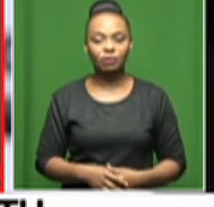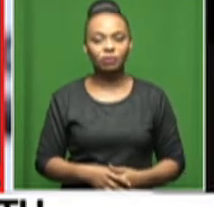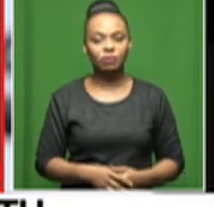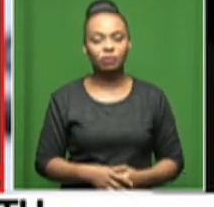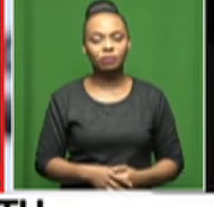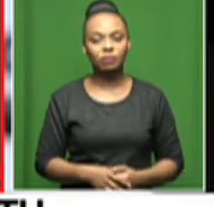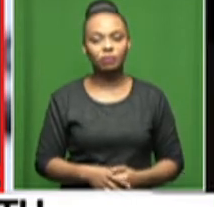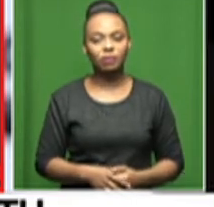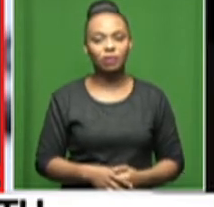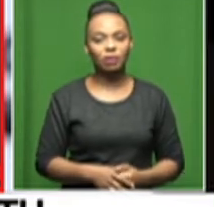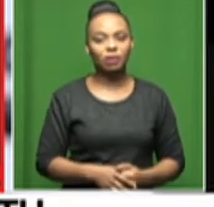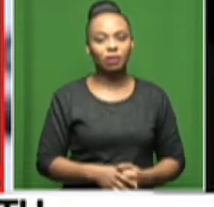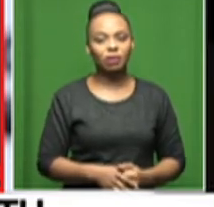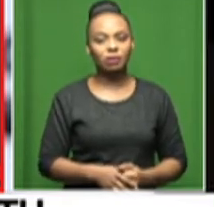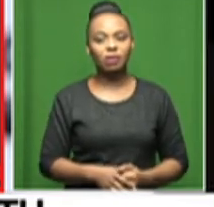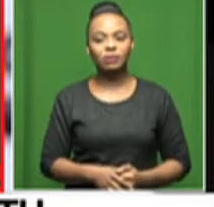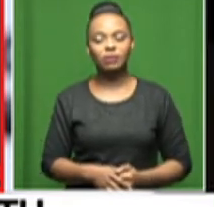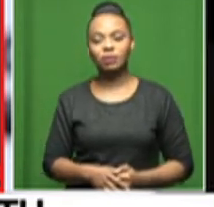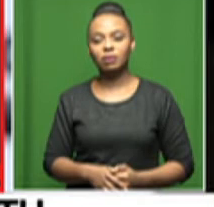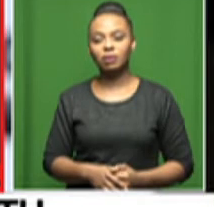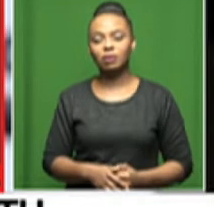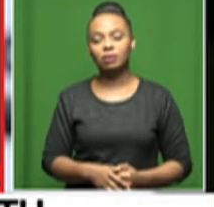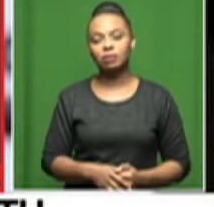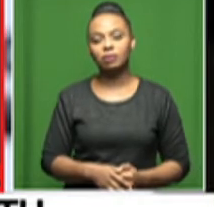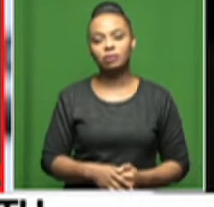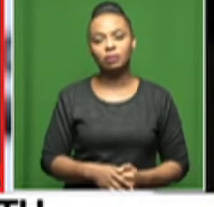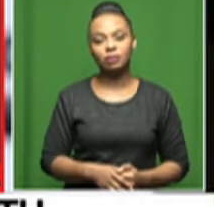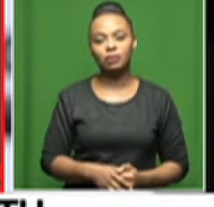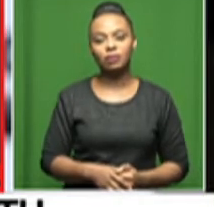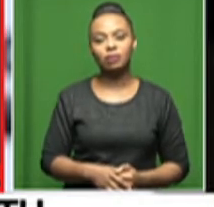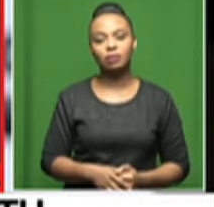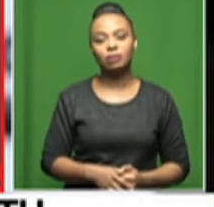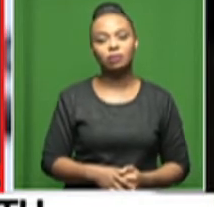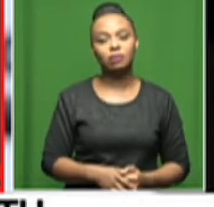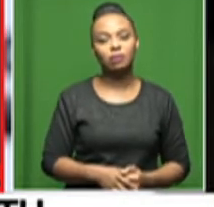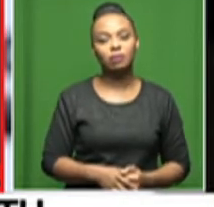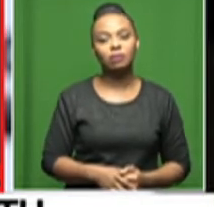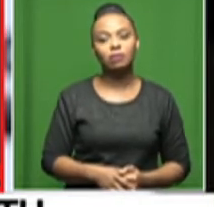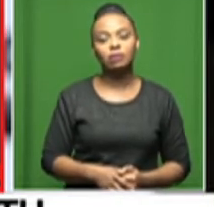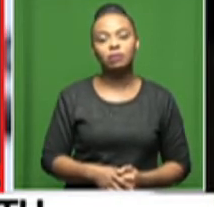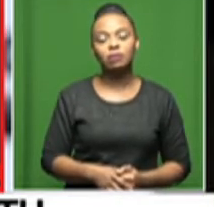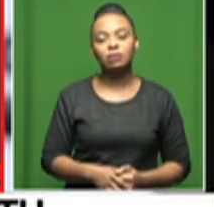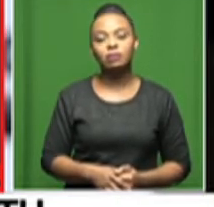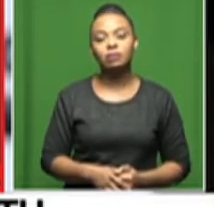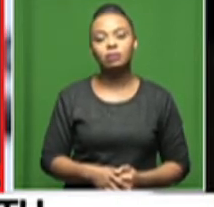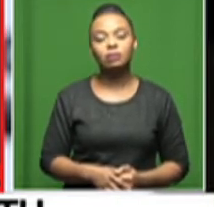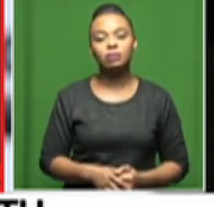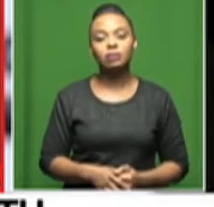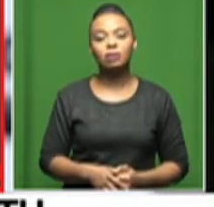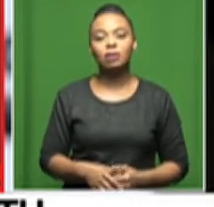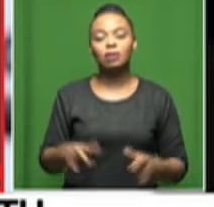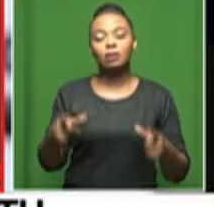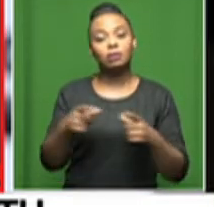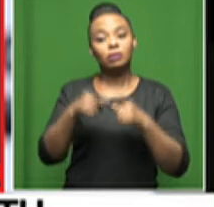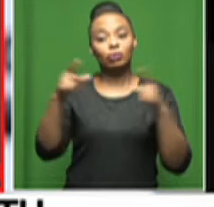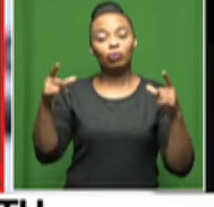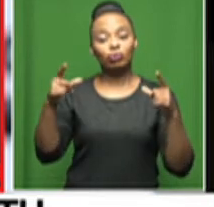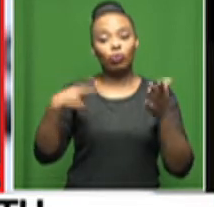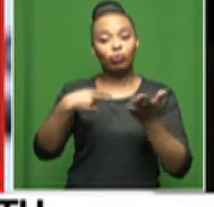Thank you very much. Let me make the responses brief. There is a huge discussion in relation to